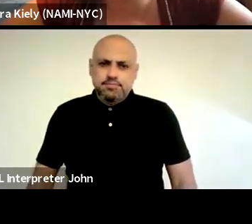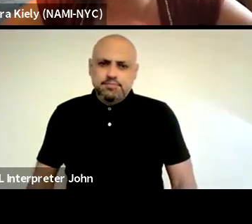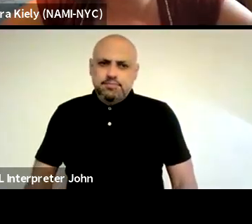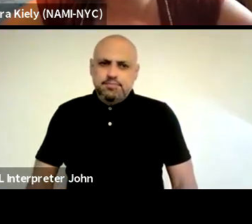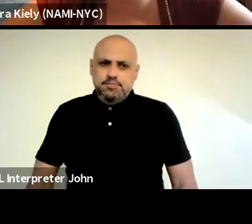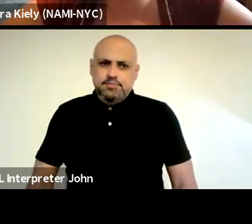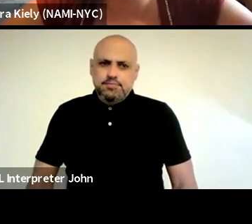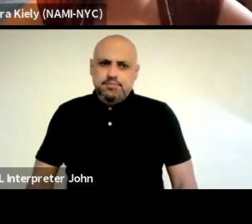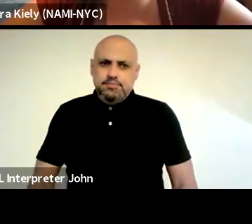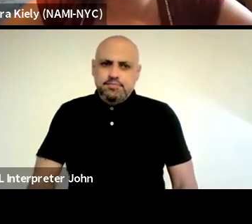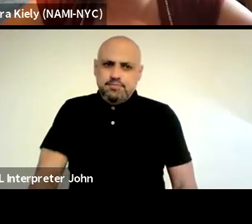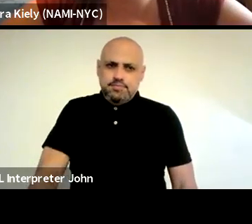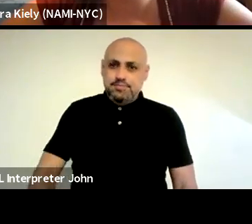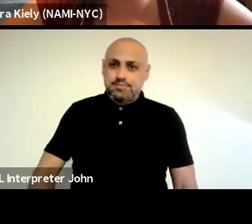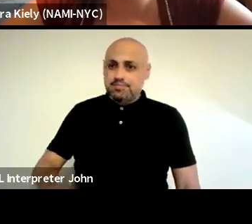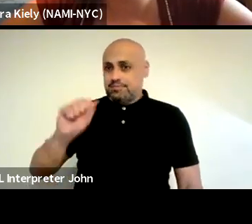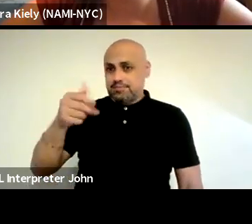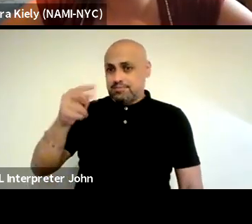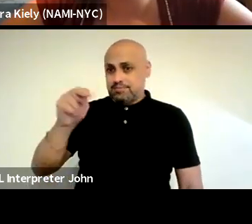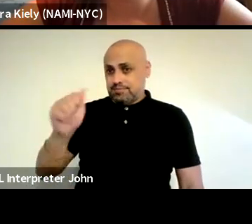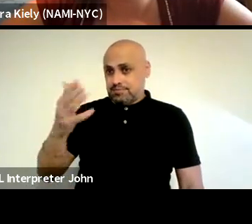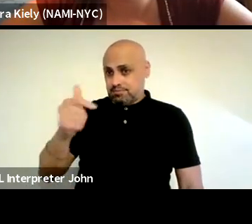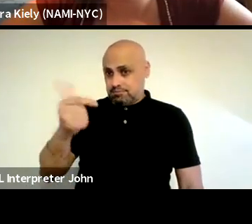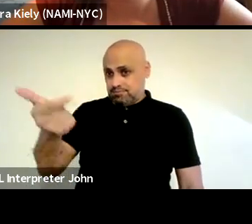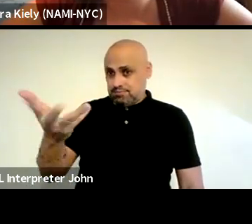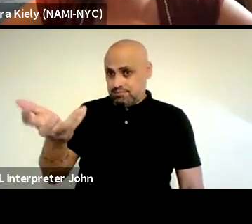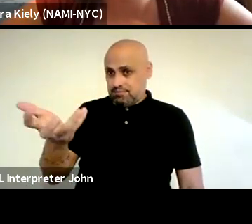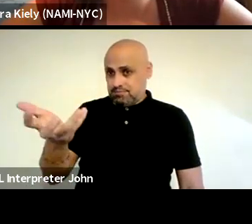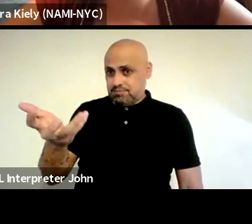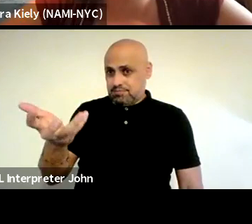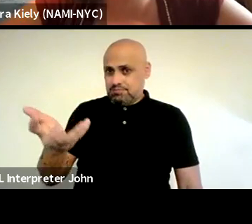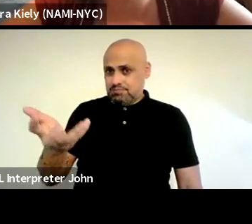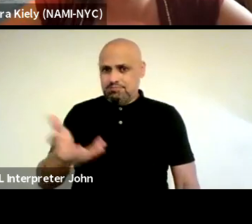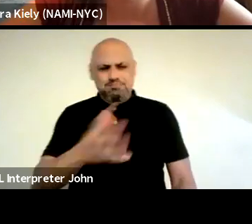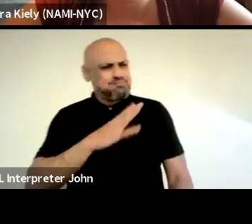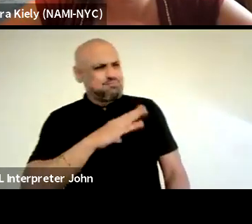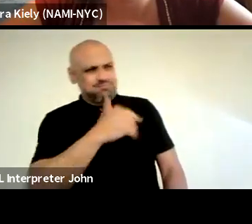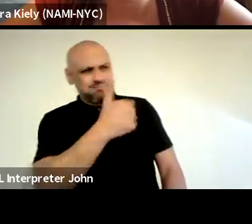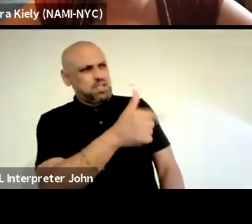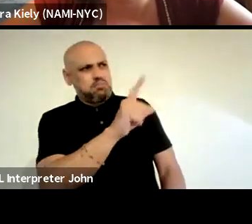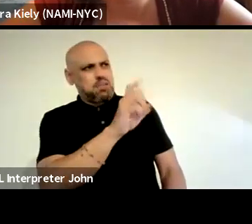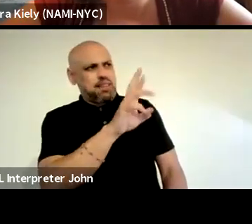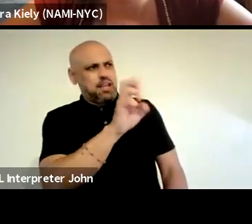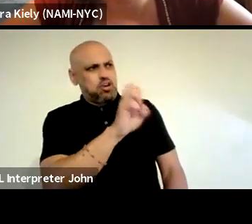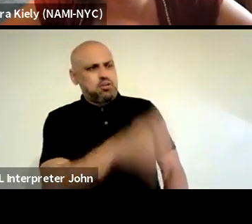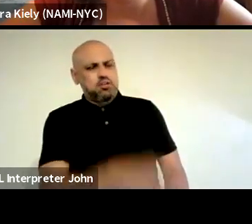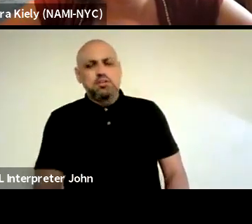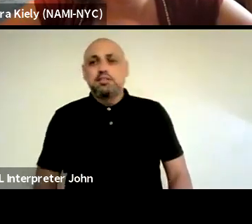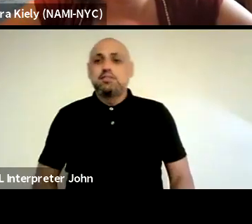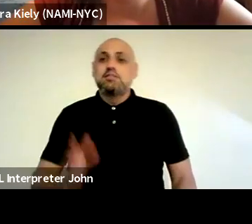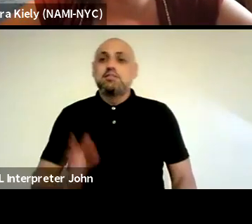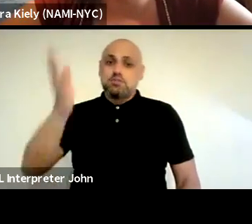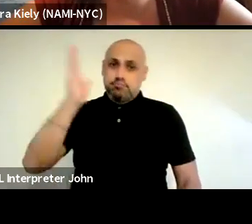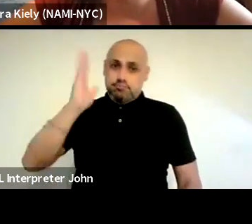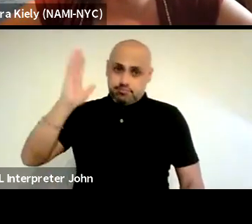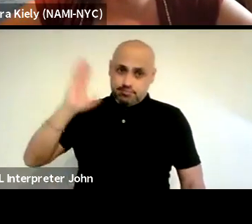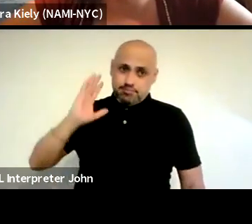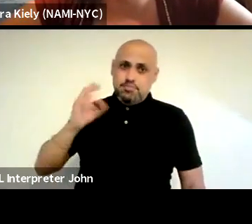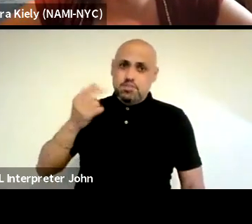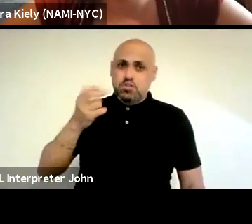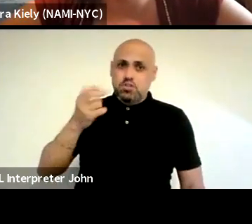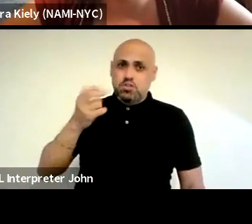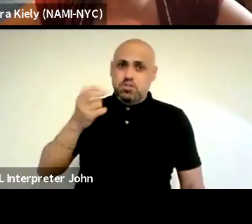Do you want to take that, Sapana, or you want me to take that? Go ahead, Blair. So historically, hoarding